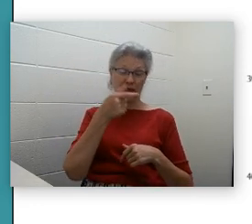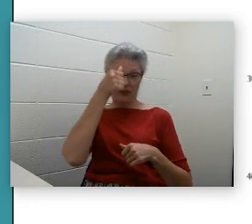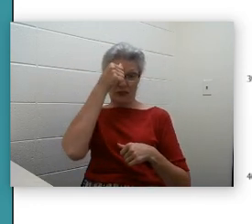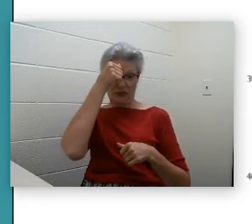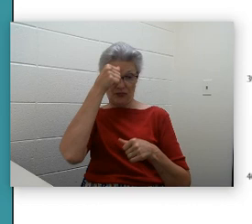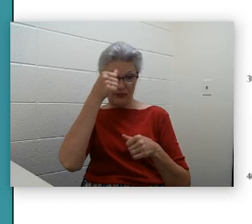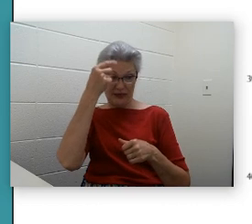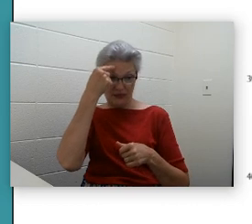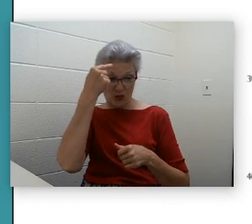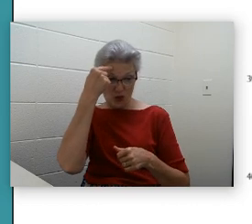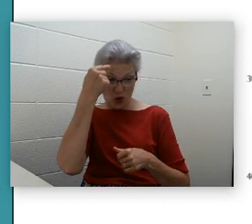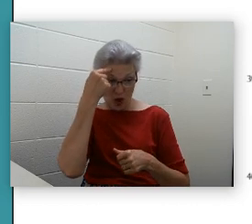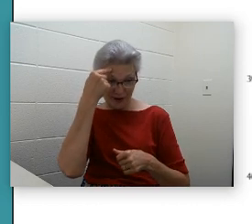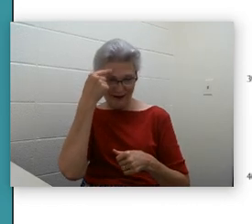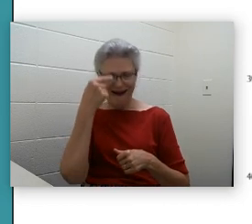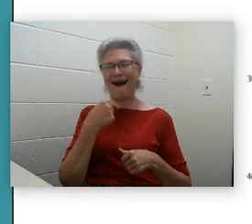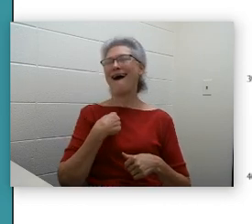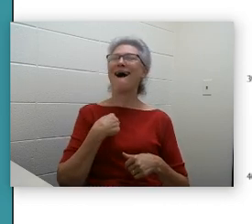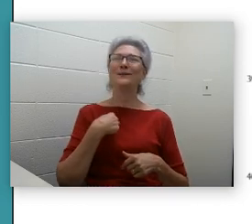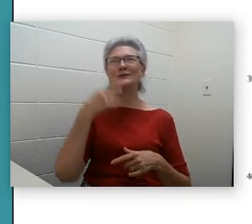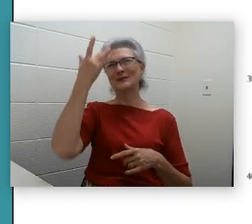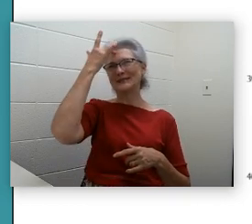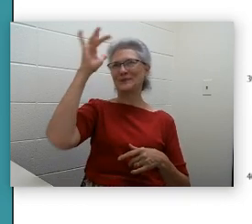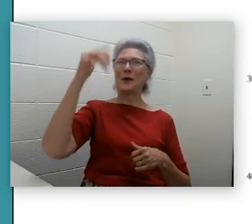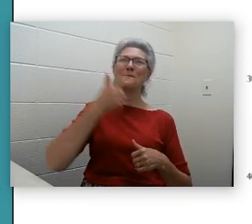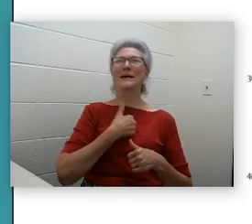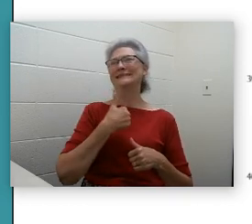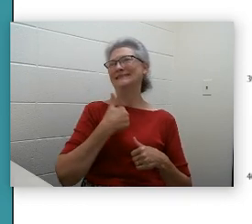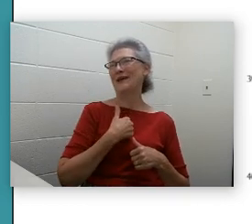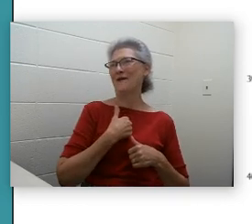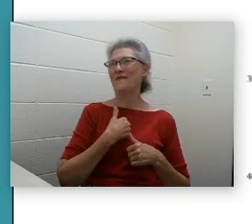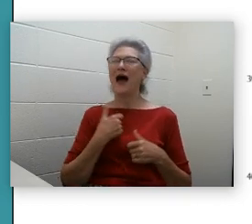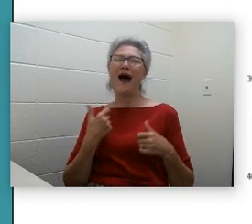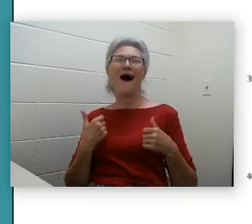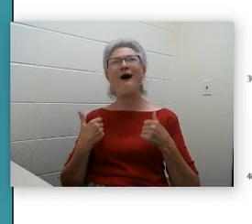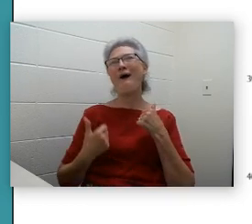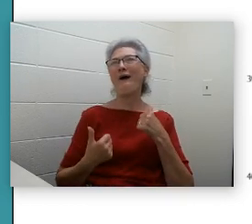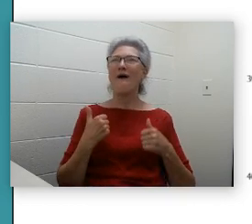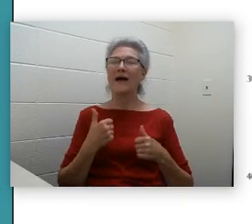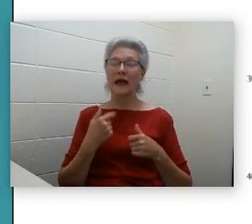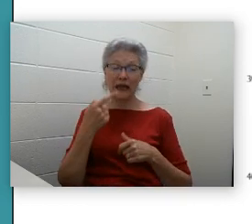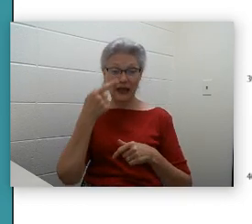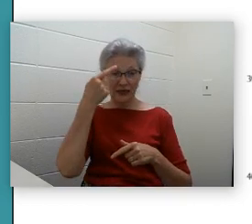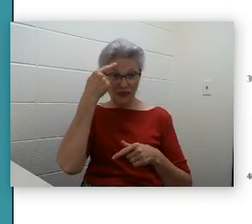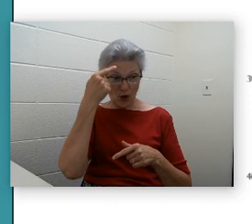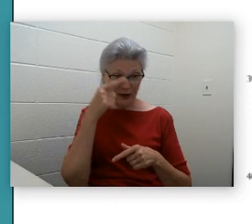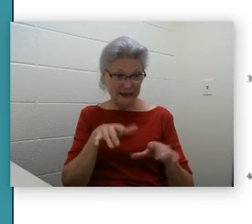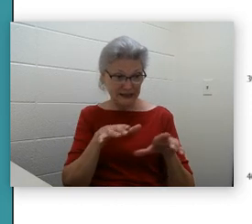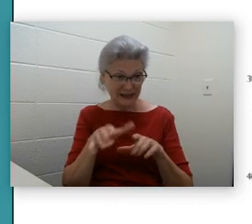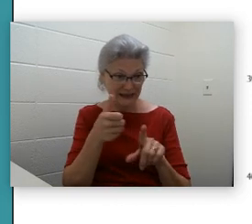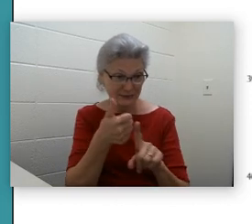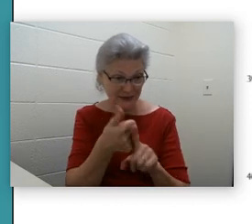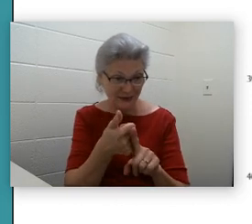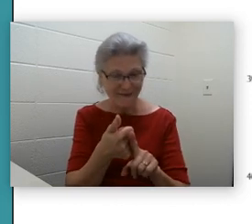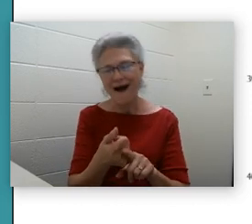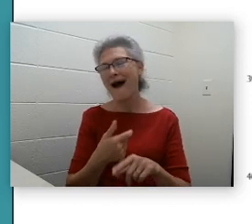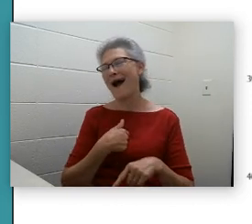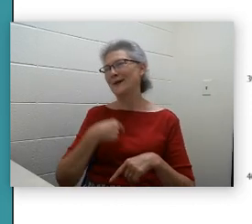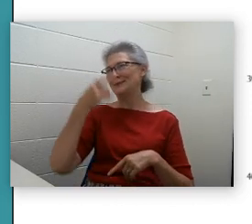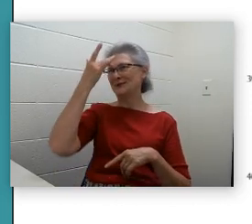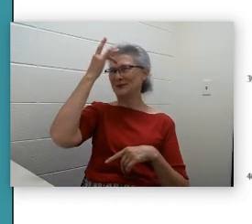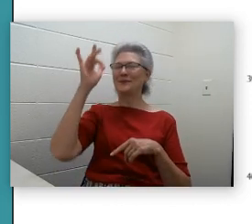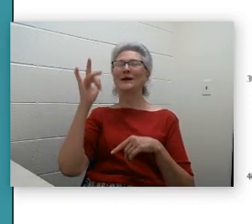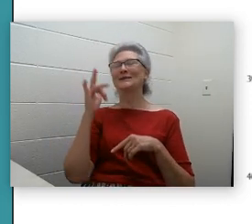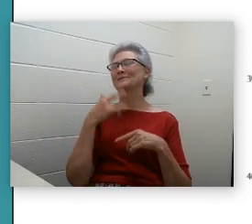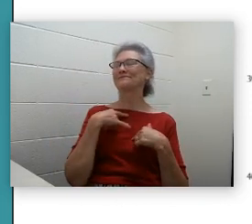himself. How clever I am, he crowed rapturously. Oh, the cleverness of me! It